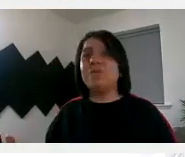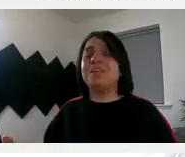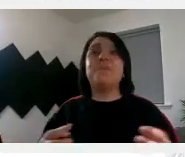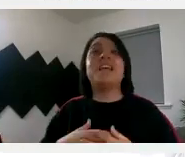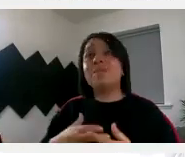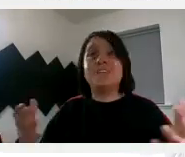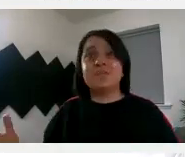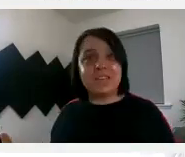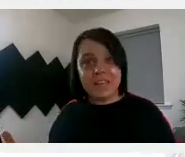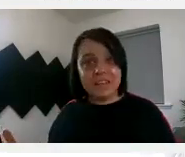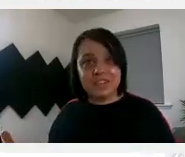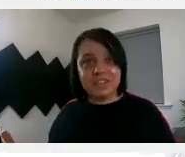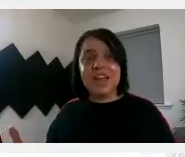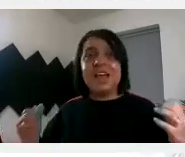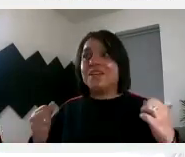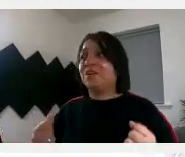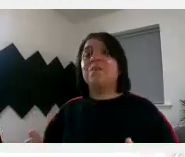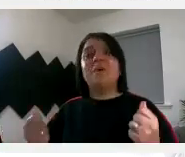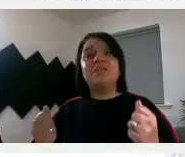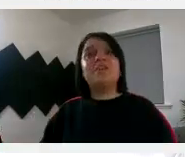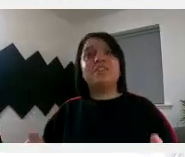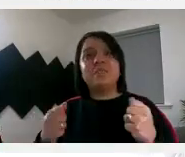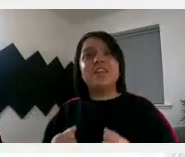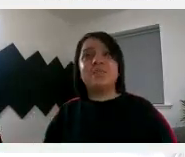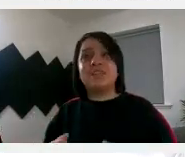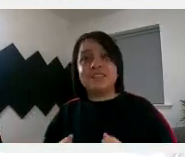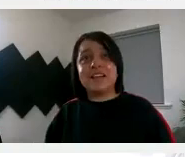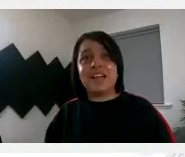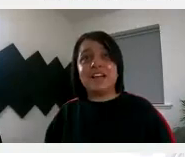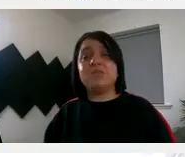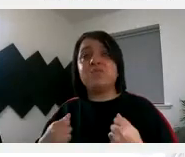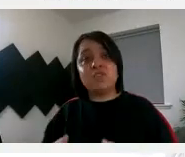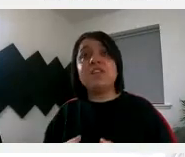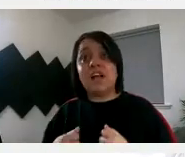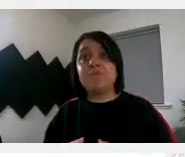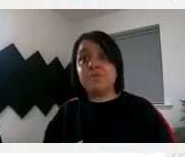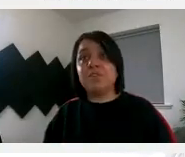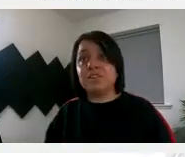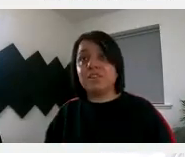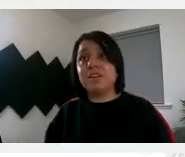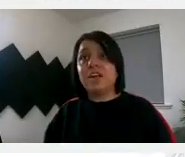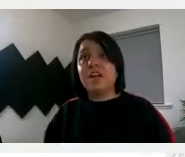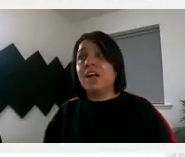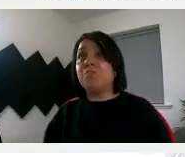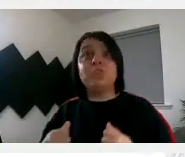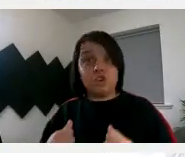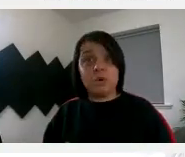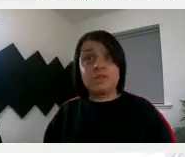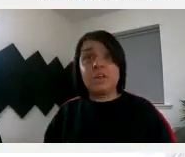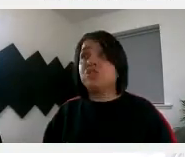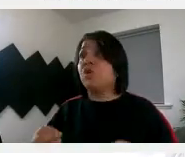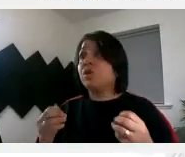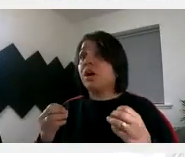world. We expect everybody to speak English. So by you guys coming here with a second language will really help you guys with